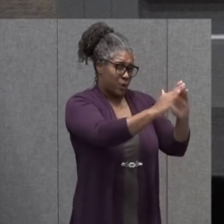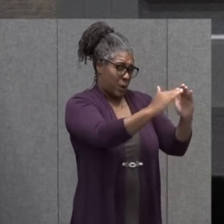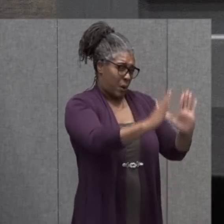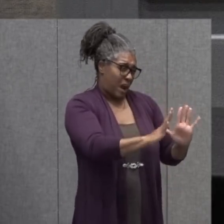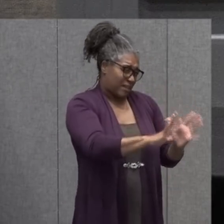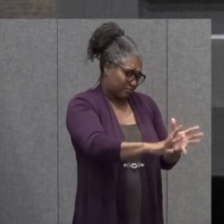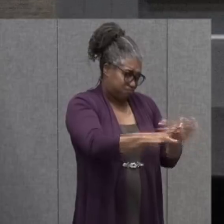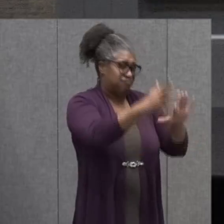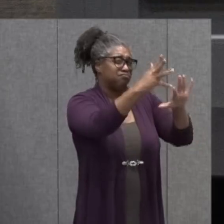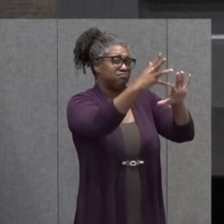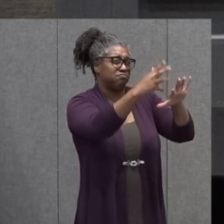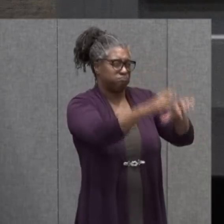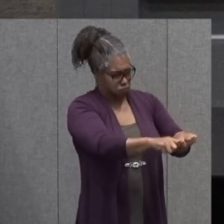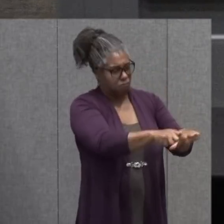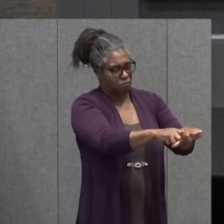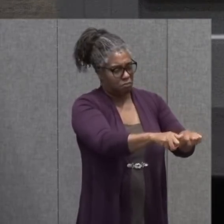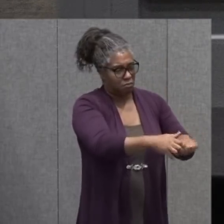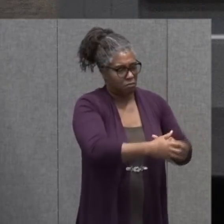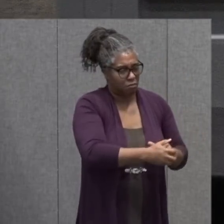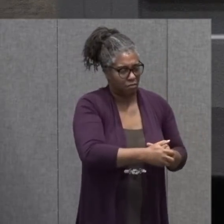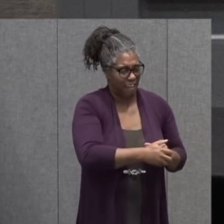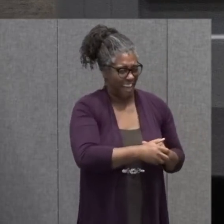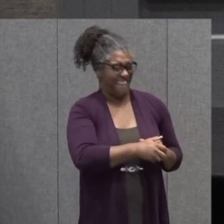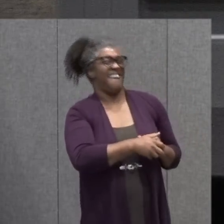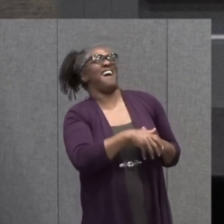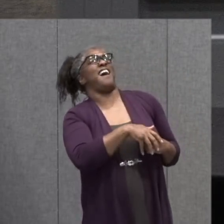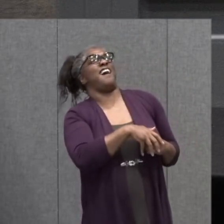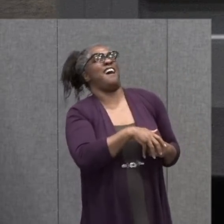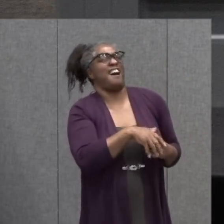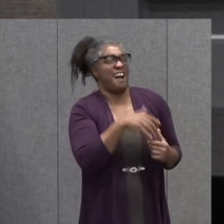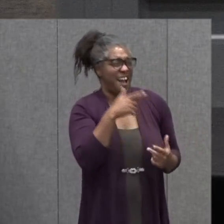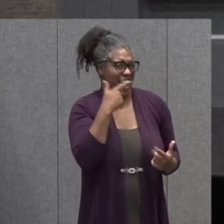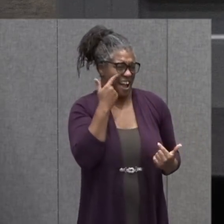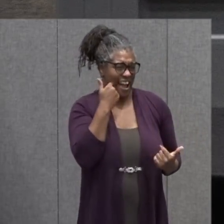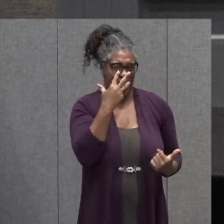down, laughed the wolf.